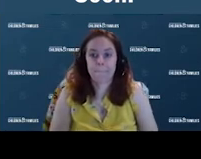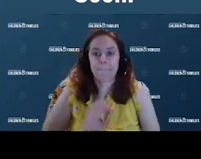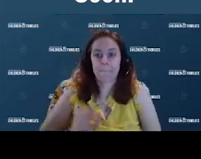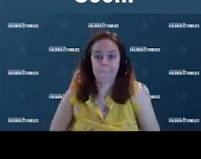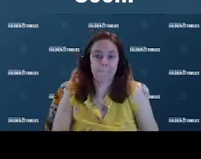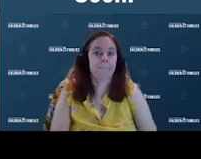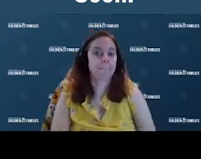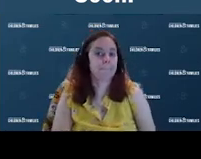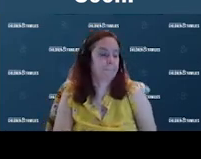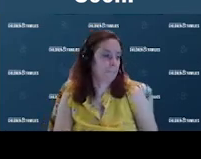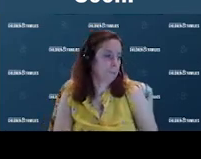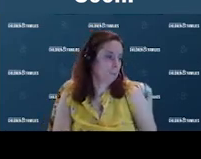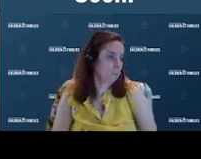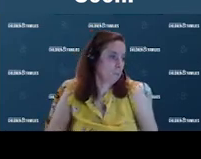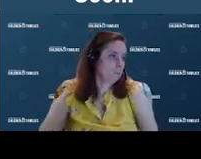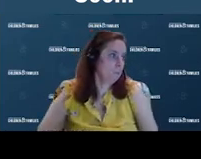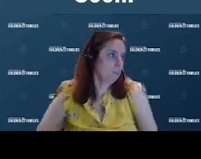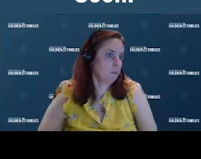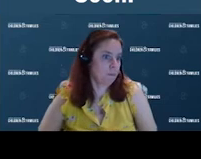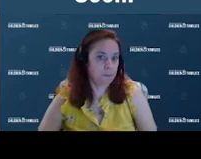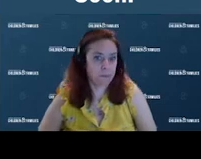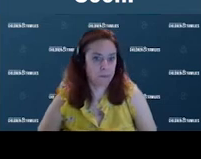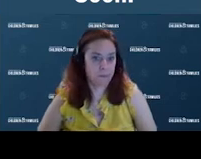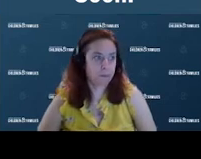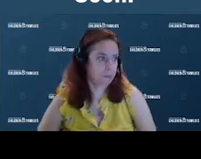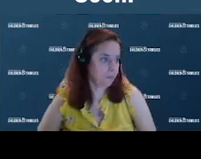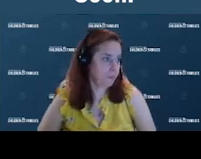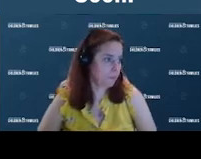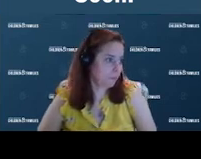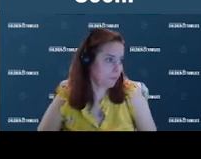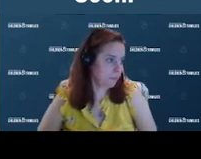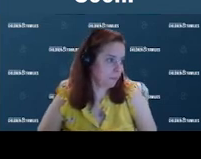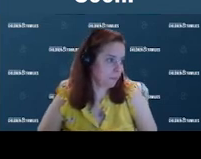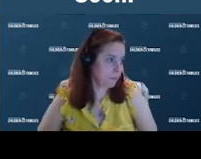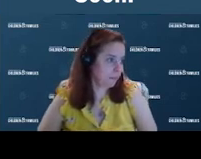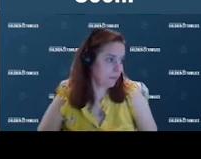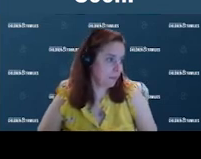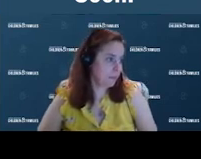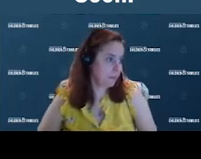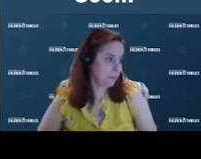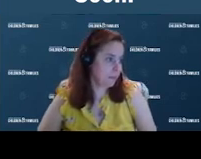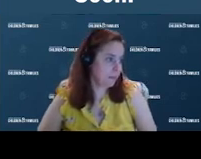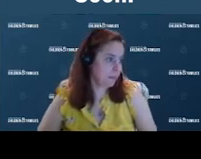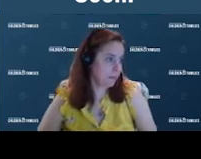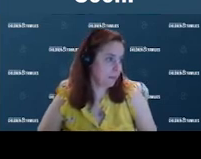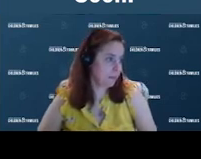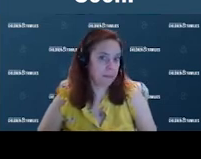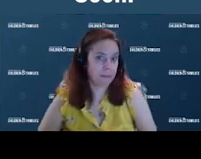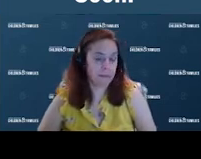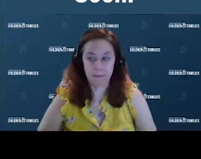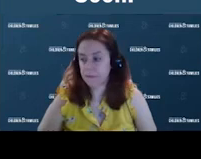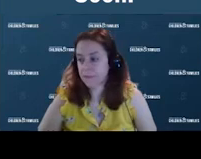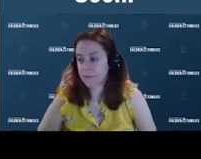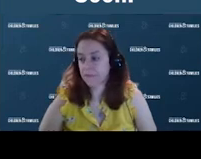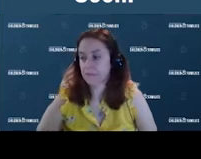the title you're looking for, in which case, if it's pertaining to your FVPSA grant, you would select Title 45. You